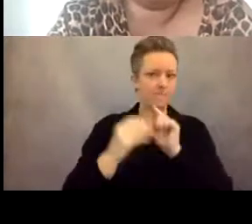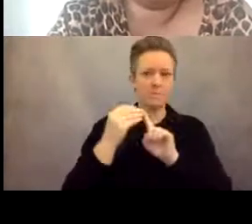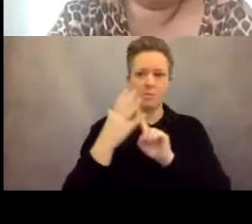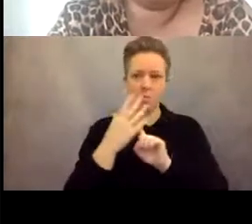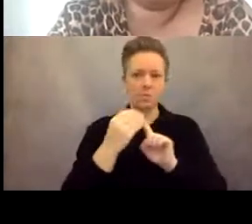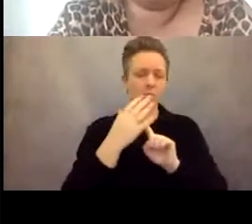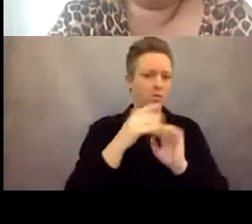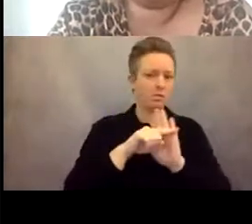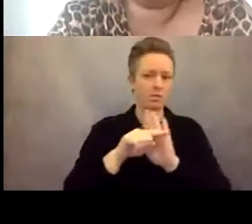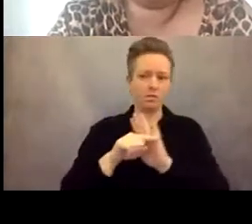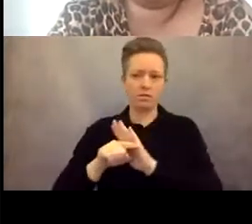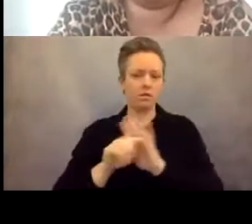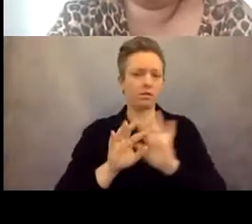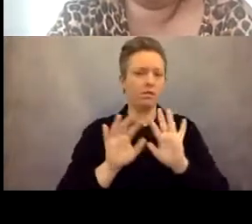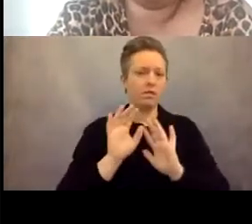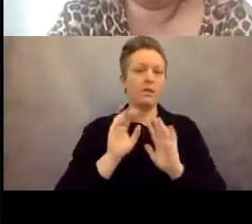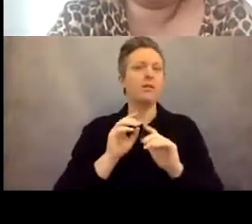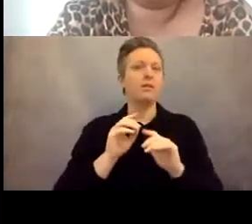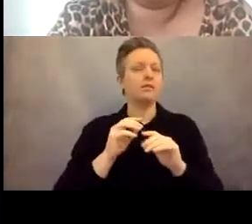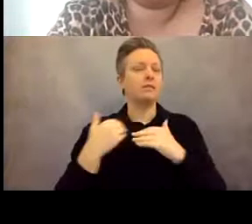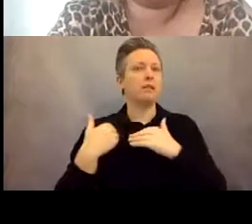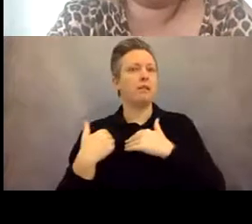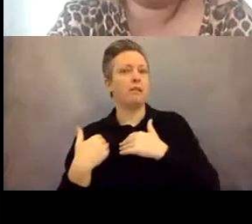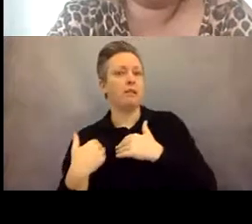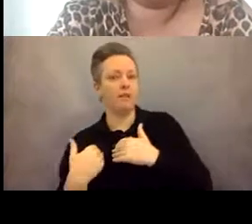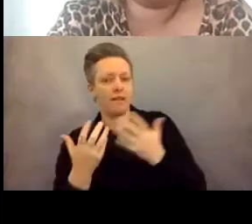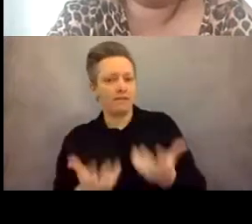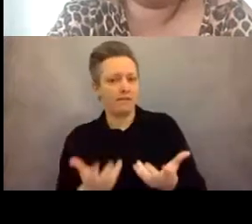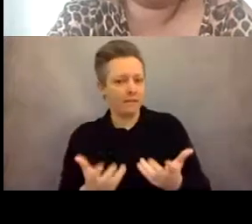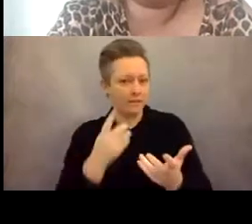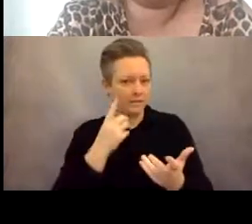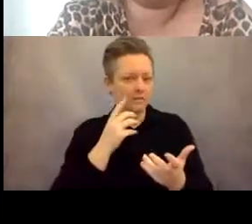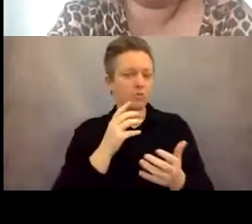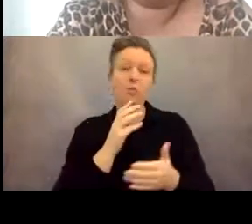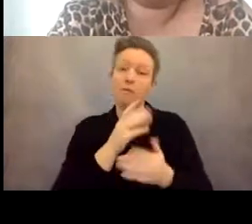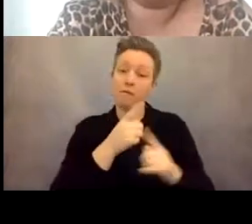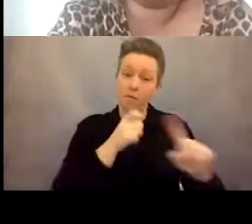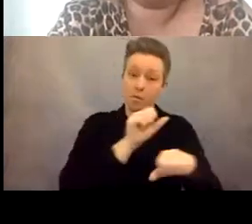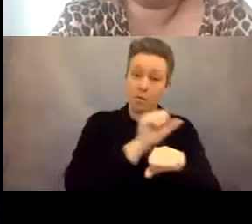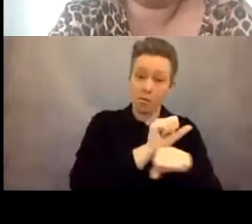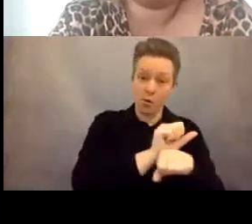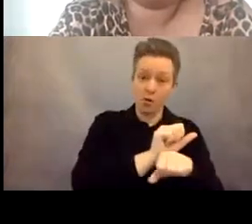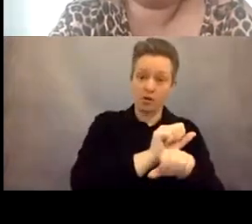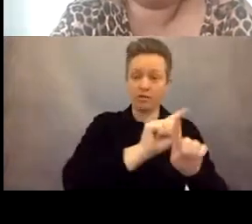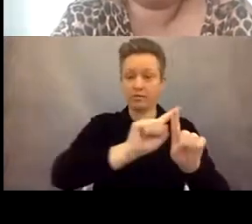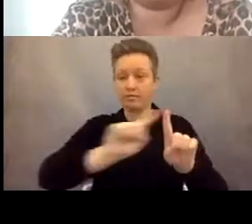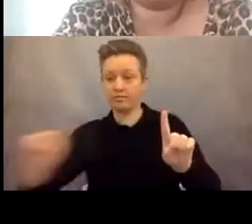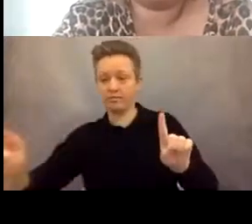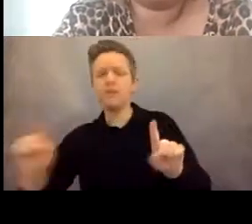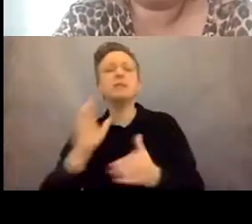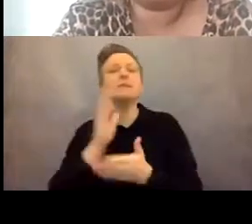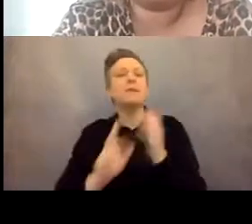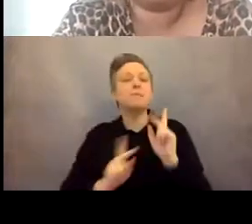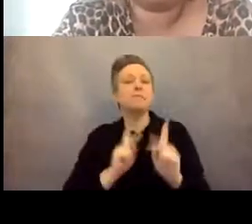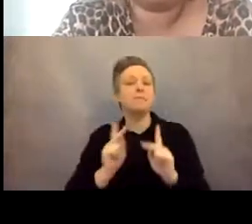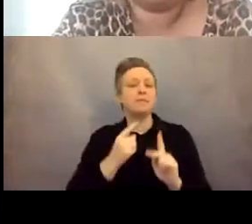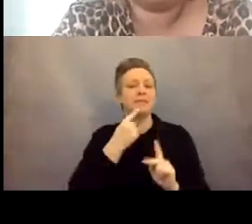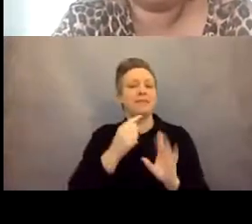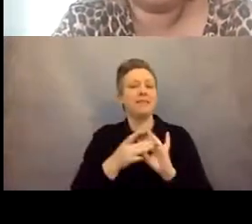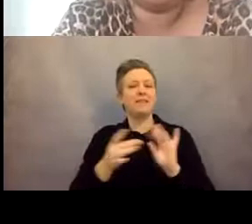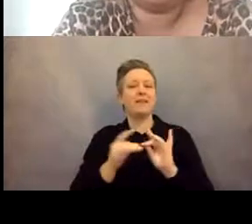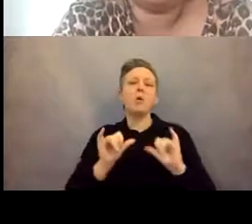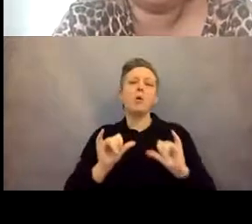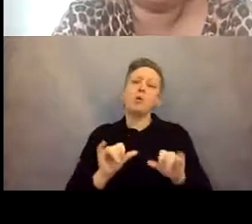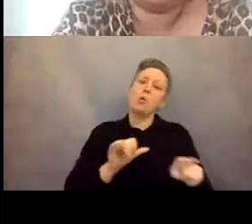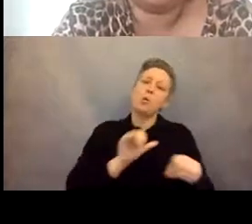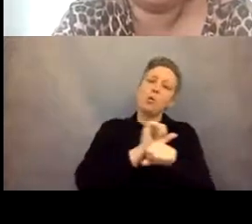things, either because of the content of what you're doing, but what a lot of my colleagues say is like, look, the work itself is the least of my concern. It's all my colleagues who put me over the edge,